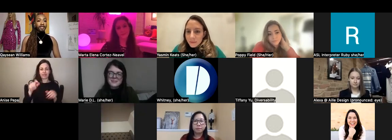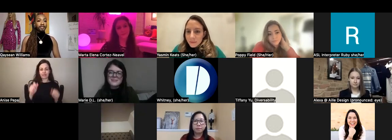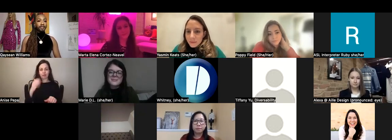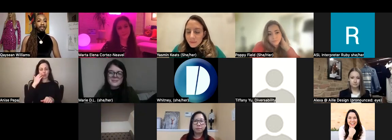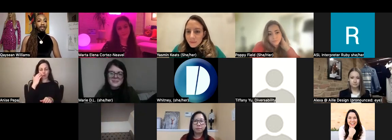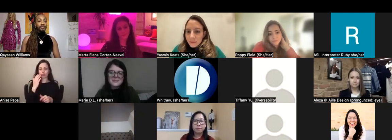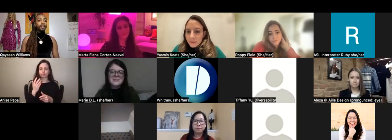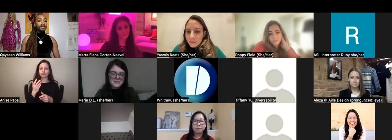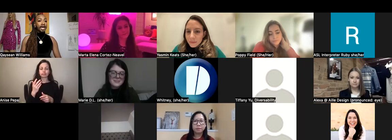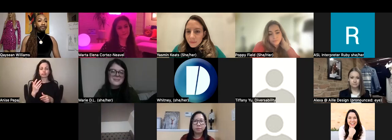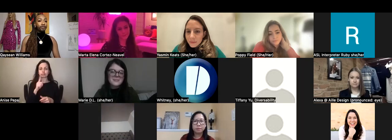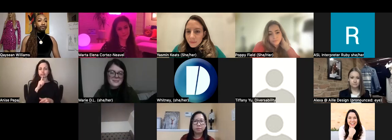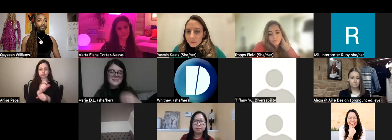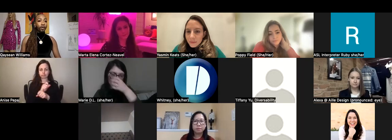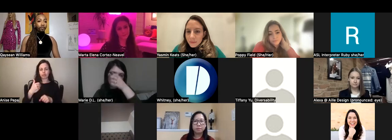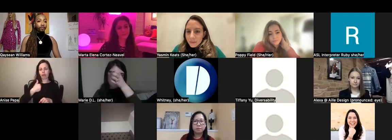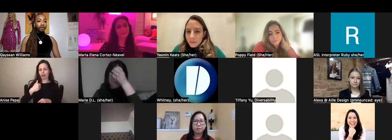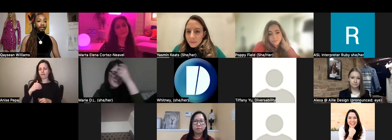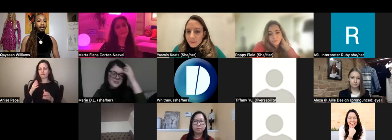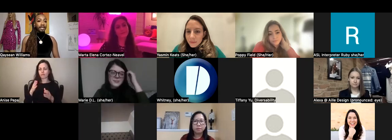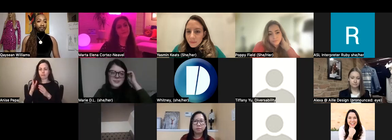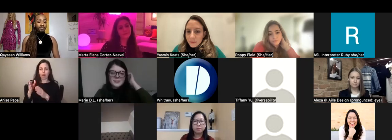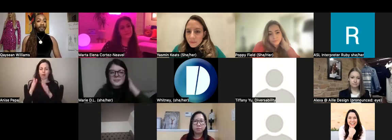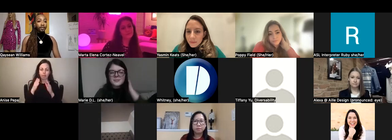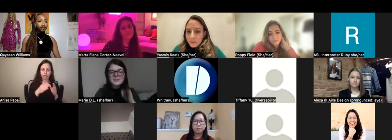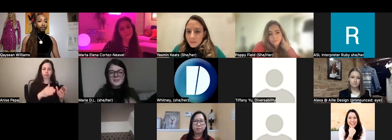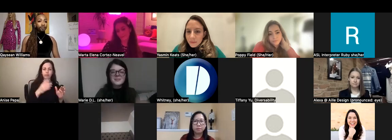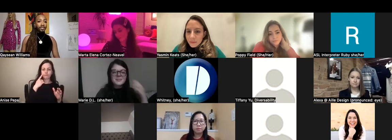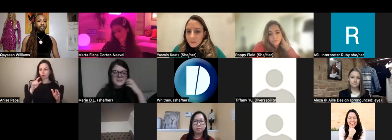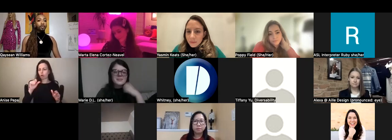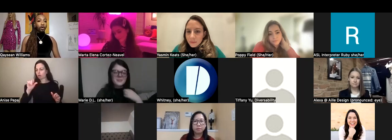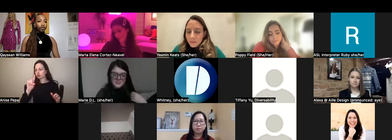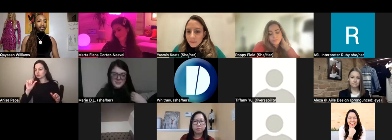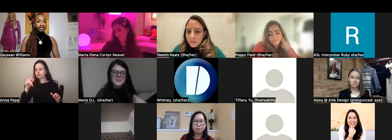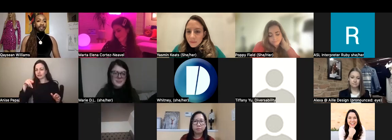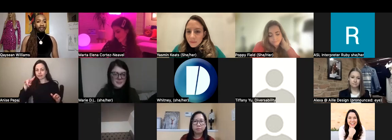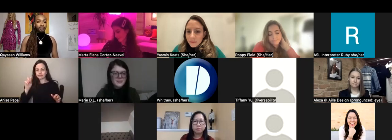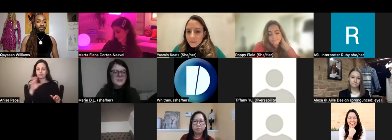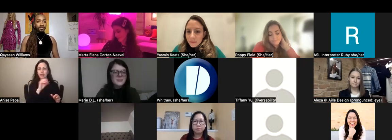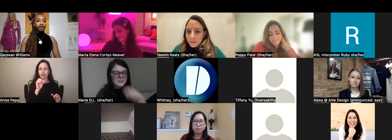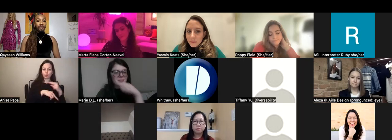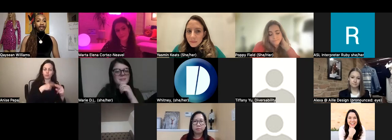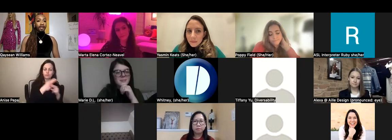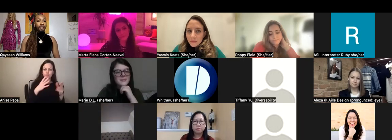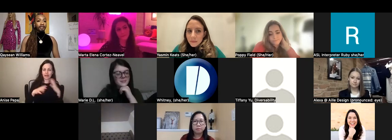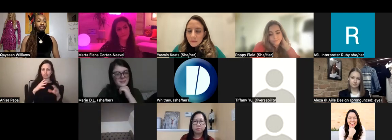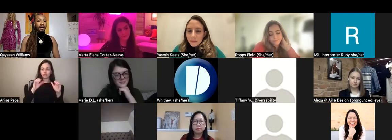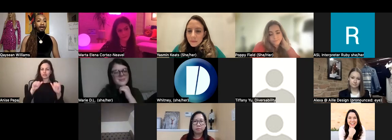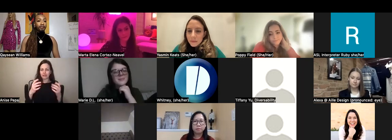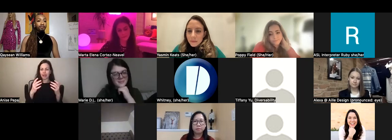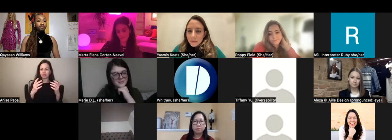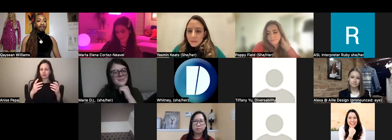there is an avenue for both adaptive and universal fashion to coexist together,